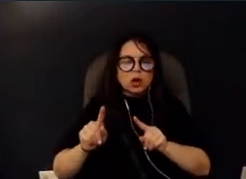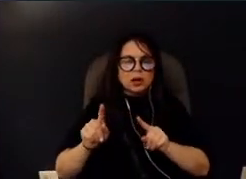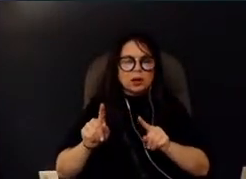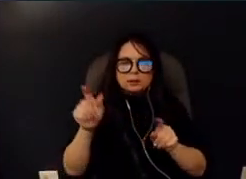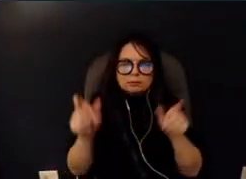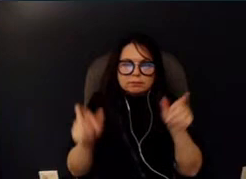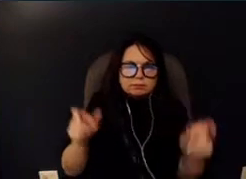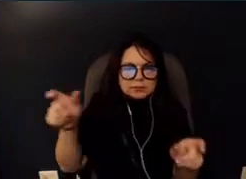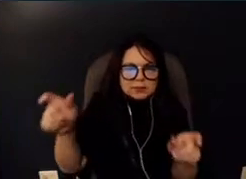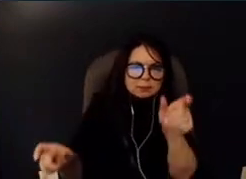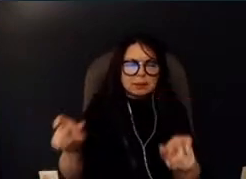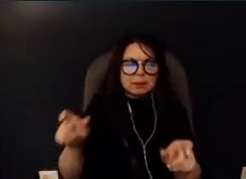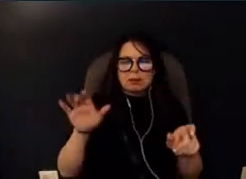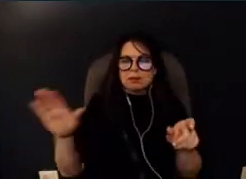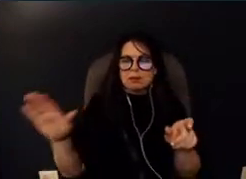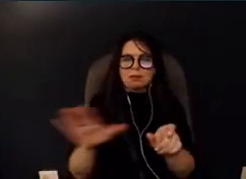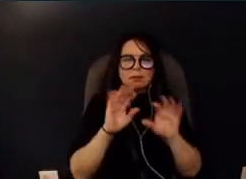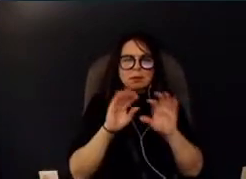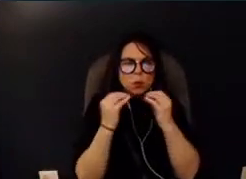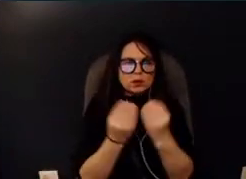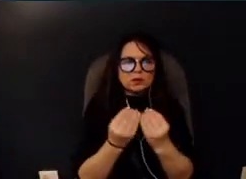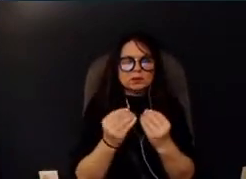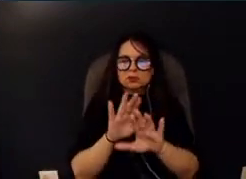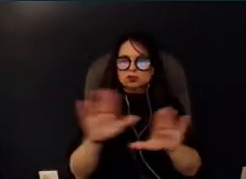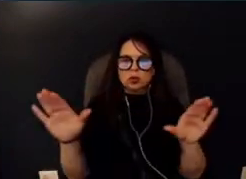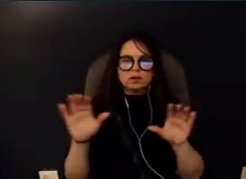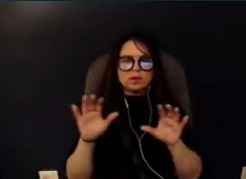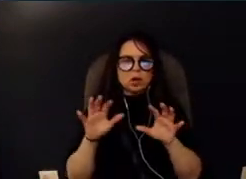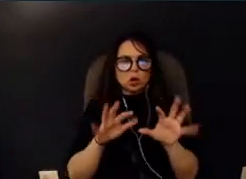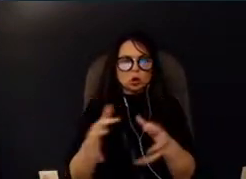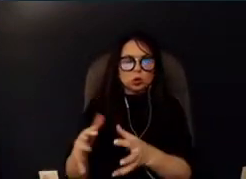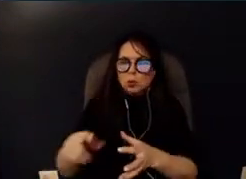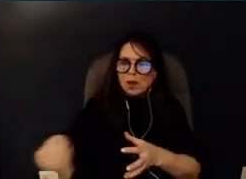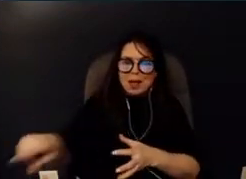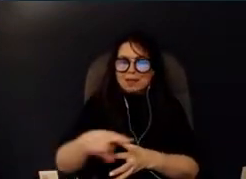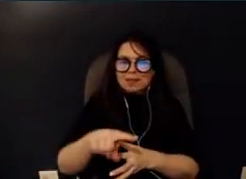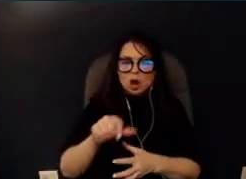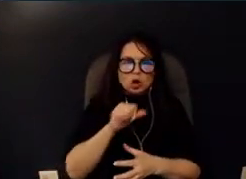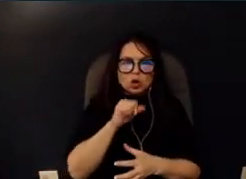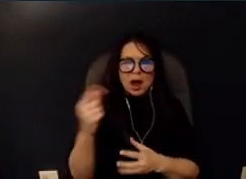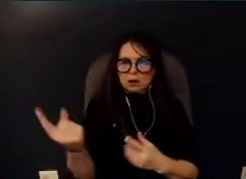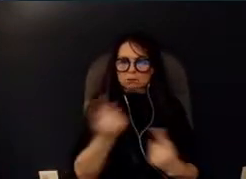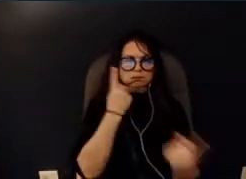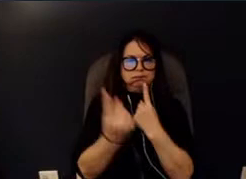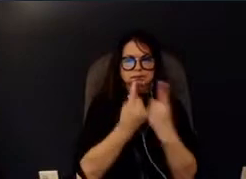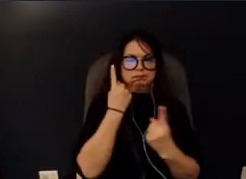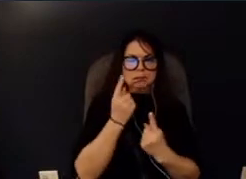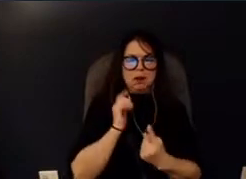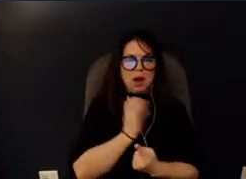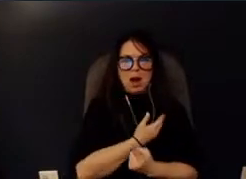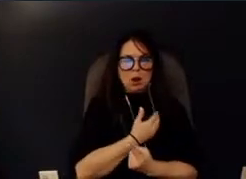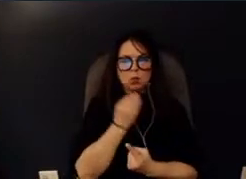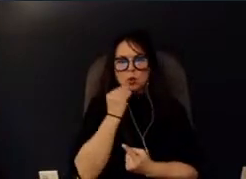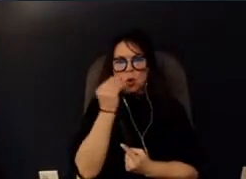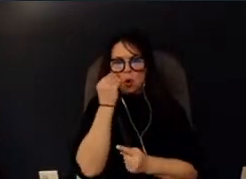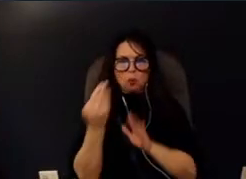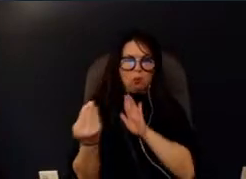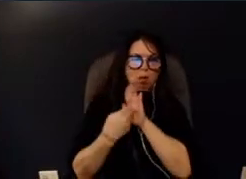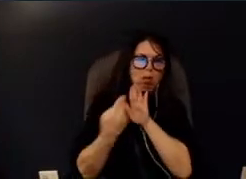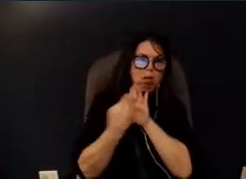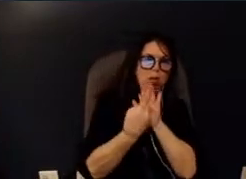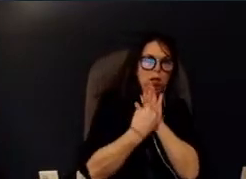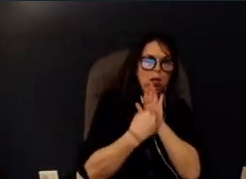who are not coming to our homes to protest us, who are truly wondering where they fit into